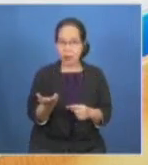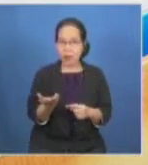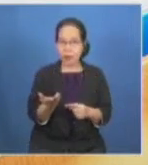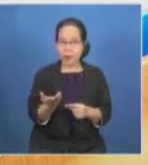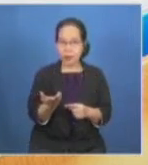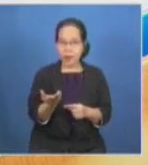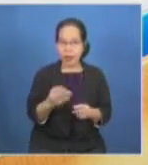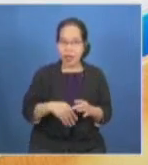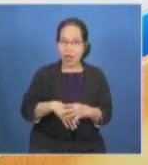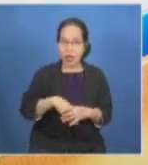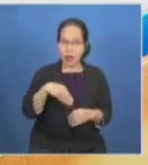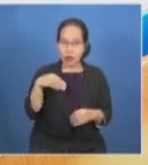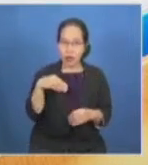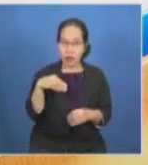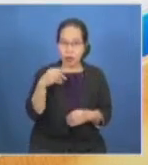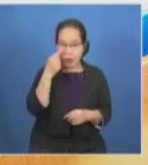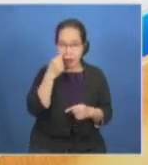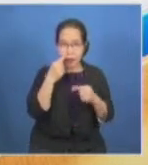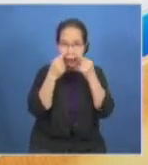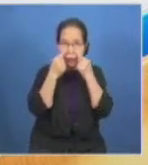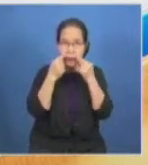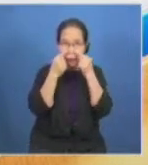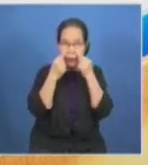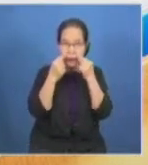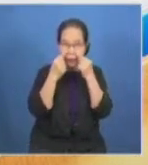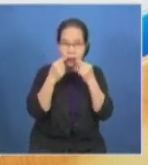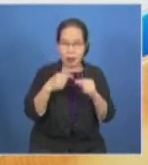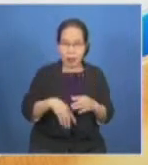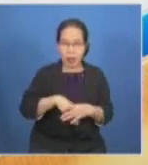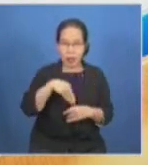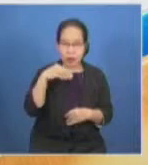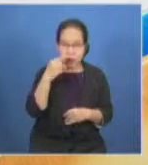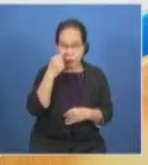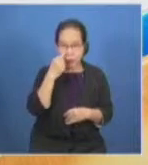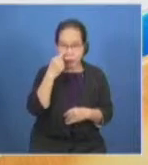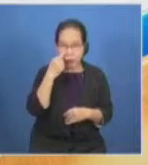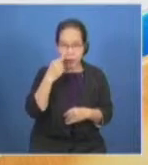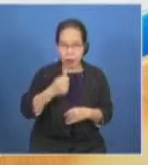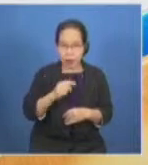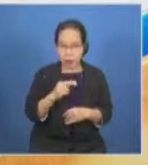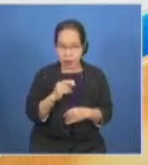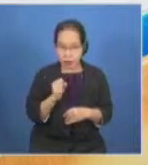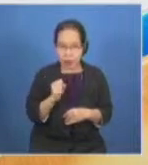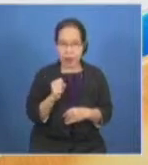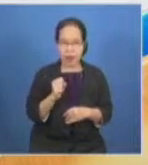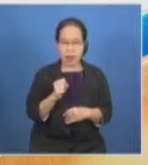That happens if you cry. Tears come out from the